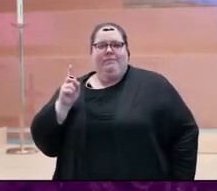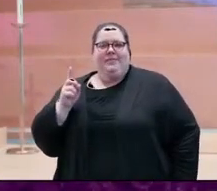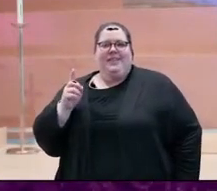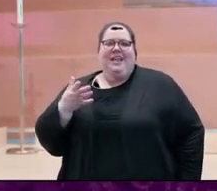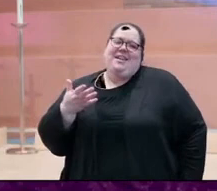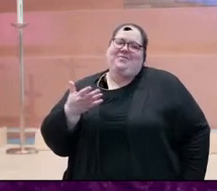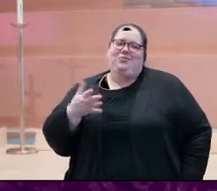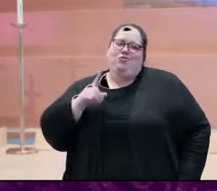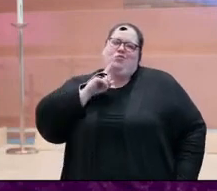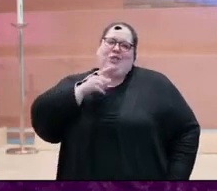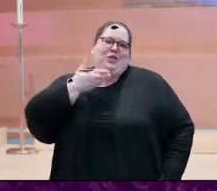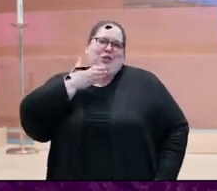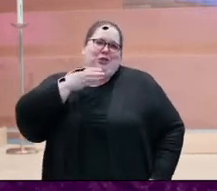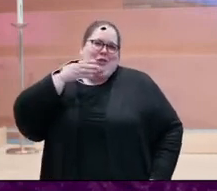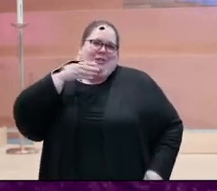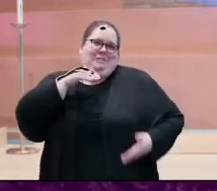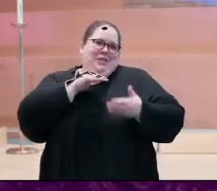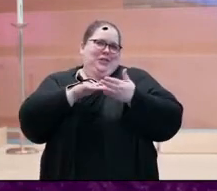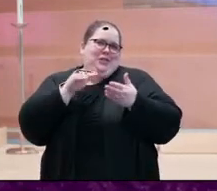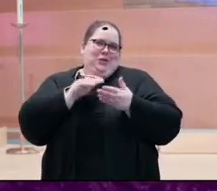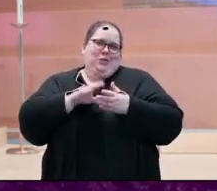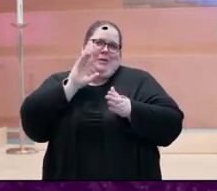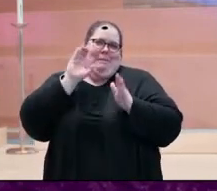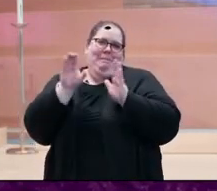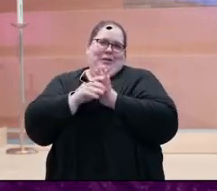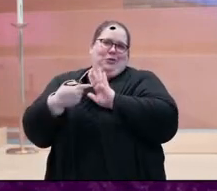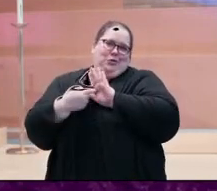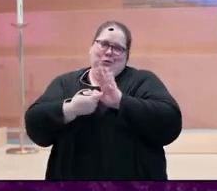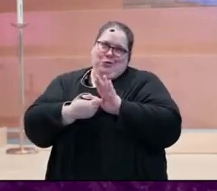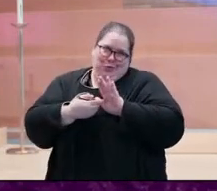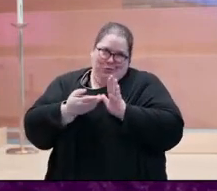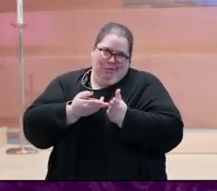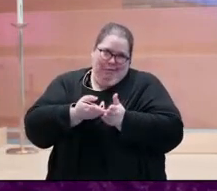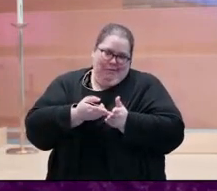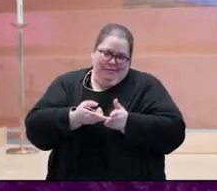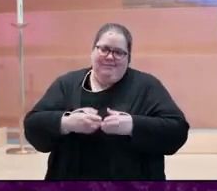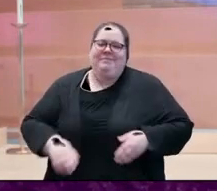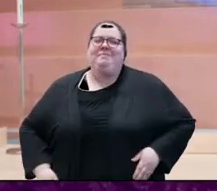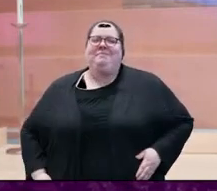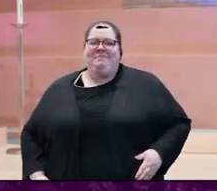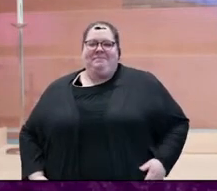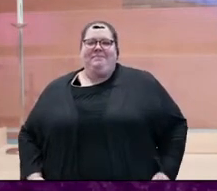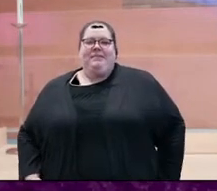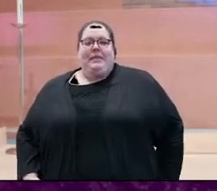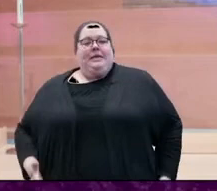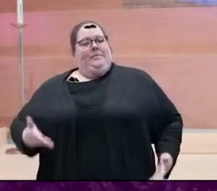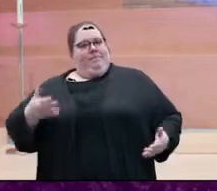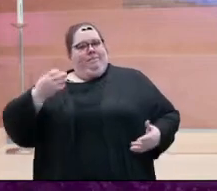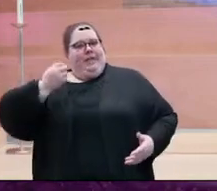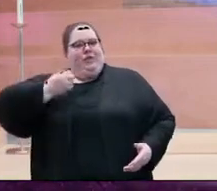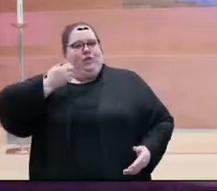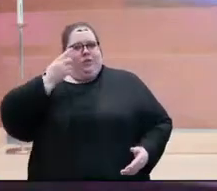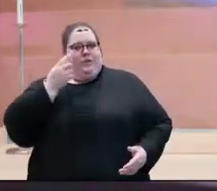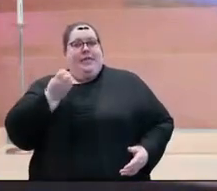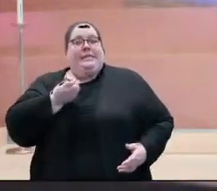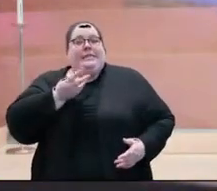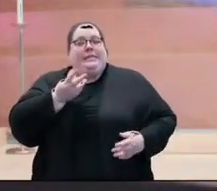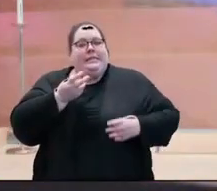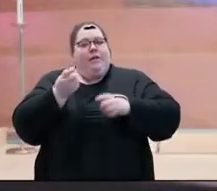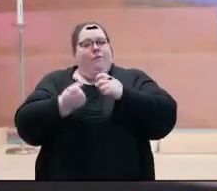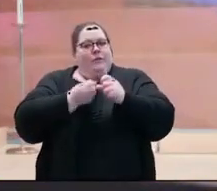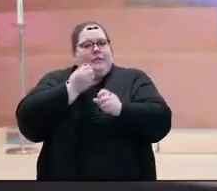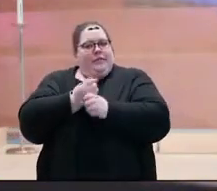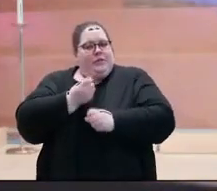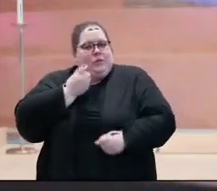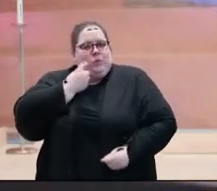this picture of my kid up on the screen, if I'm being honest with you. Needless to say, we had a number of years in the last handful of years